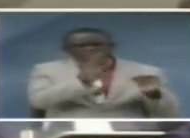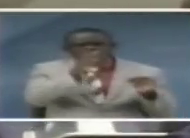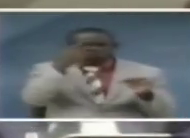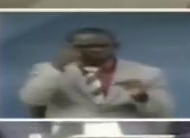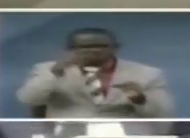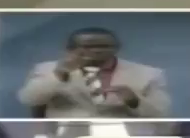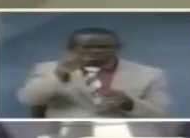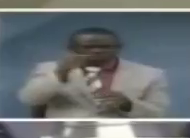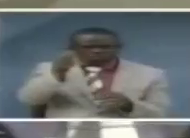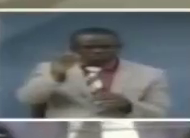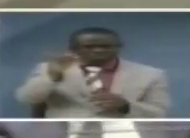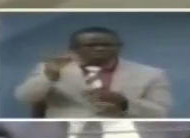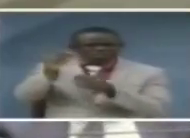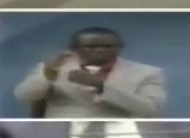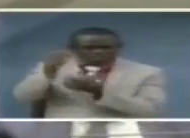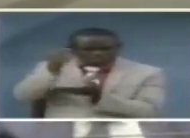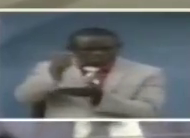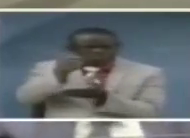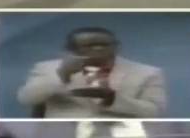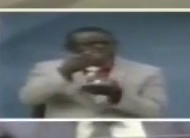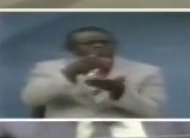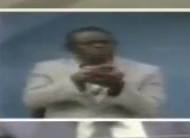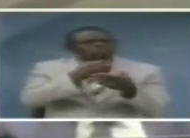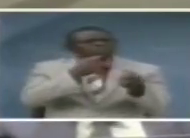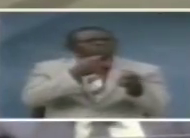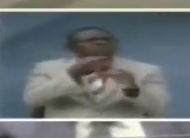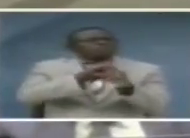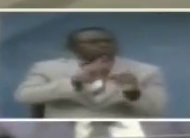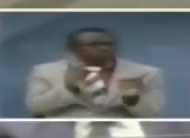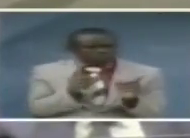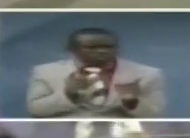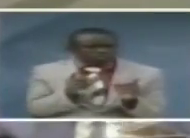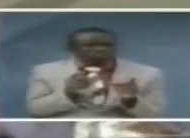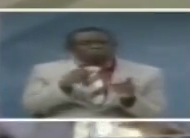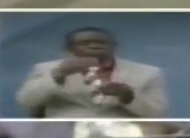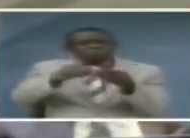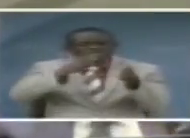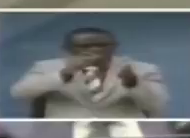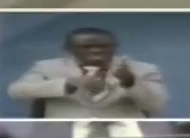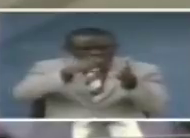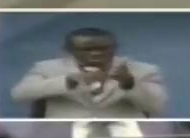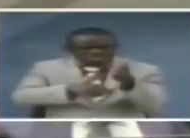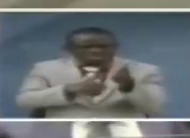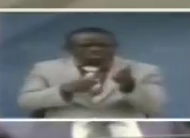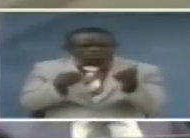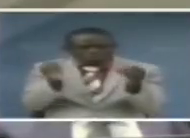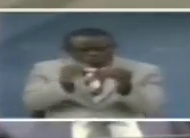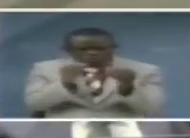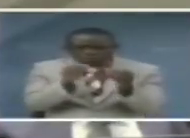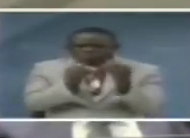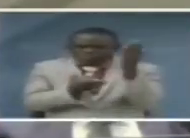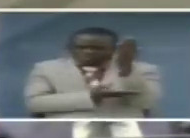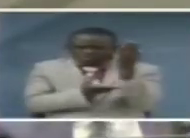resource mobilization to support the 2018 budget is anchored on enhancing